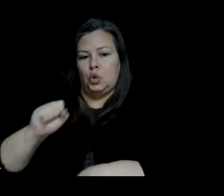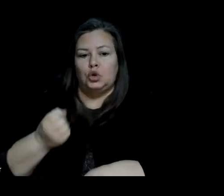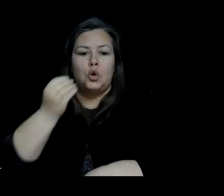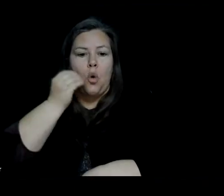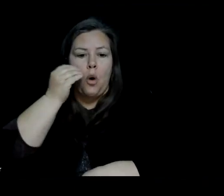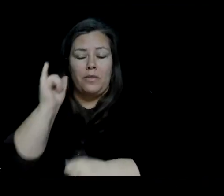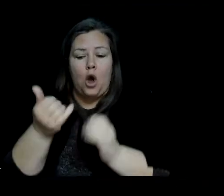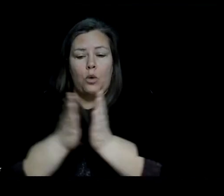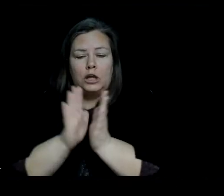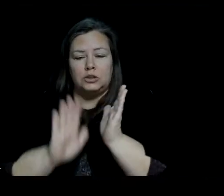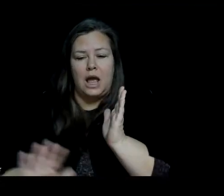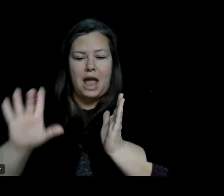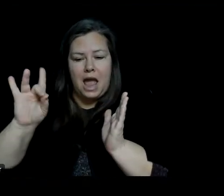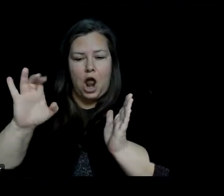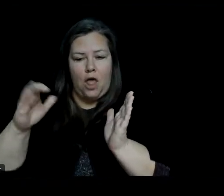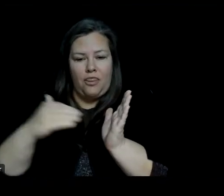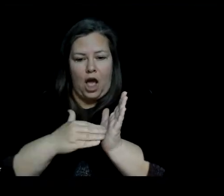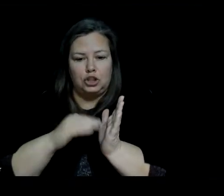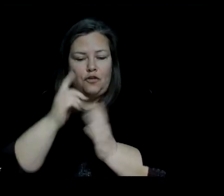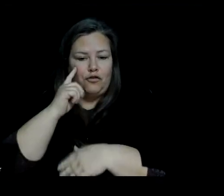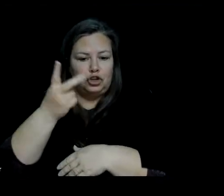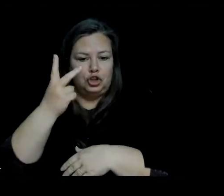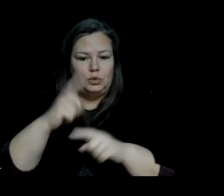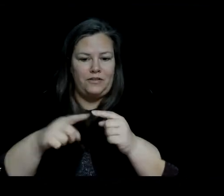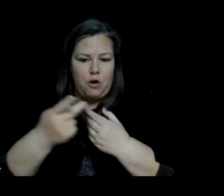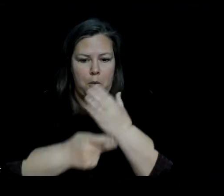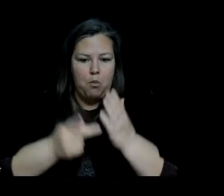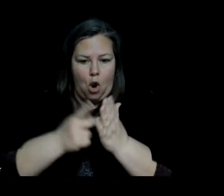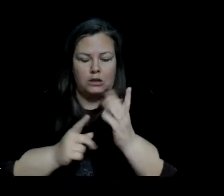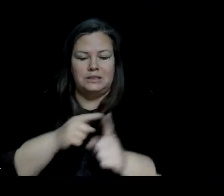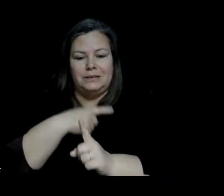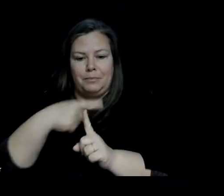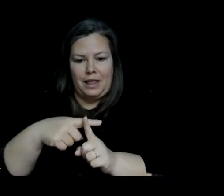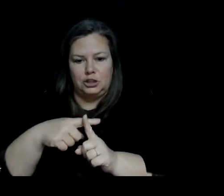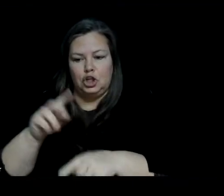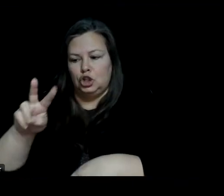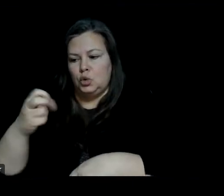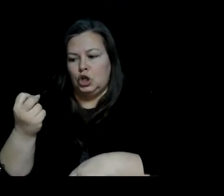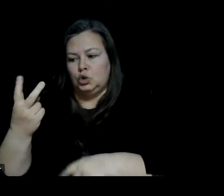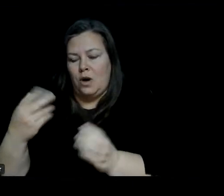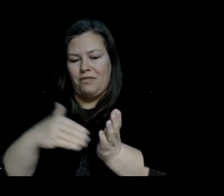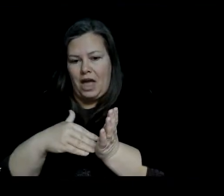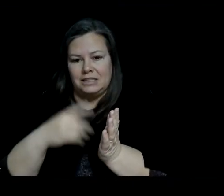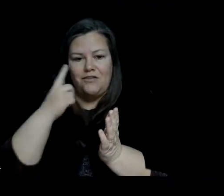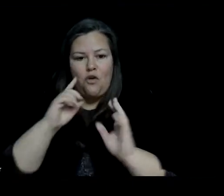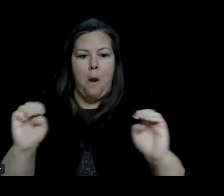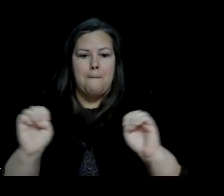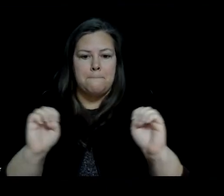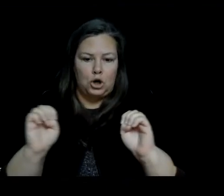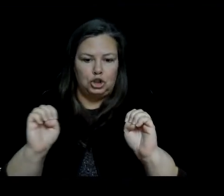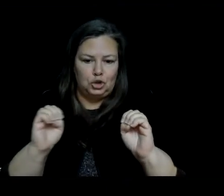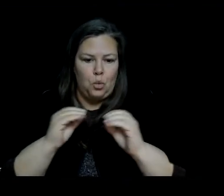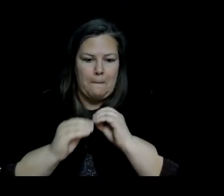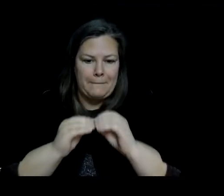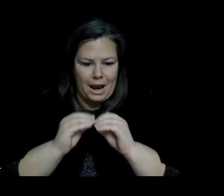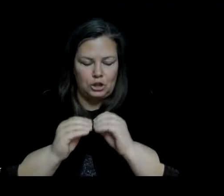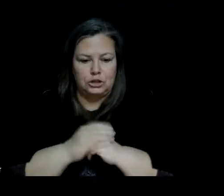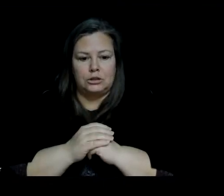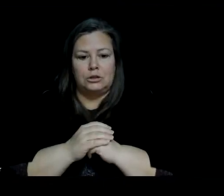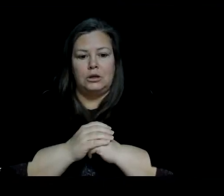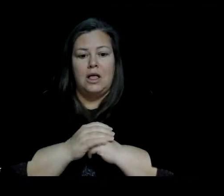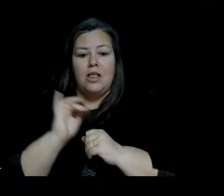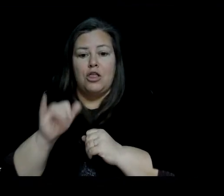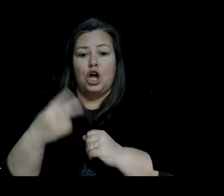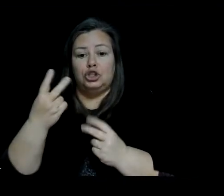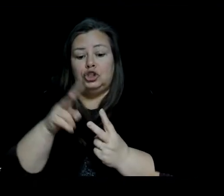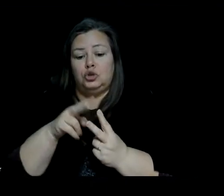includes about $800,000 for 2 projects, in addition to $212,000 for emergency repairs and maintenance. Those 2